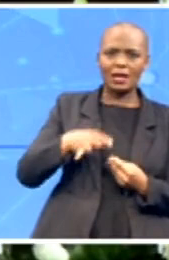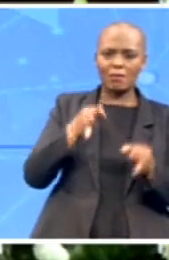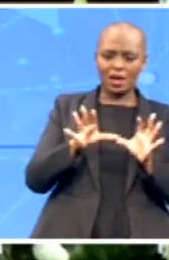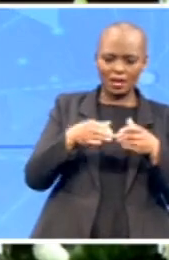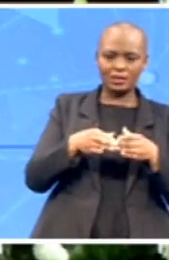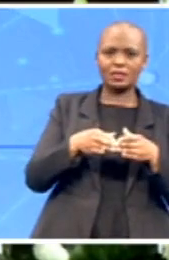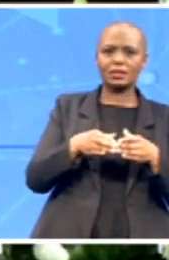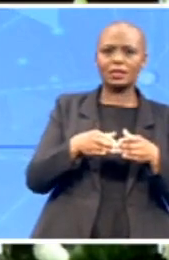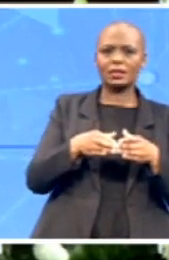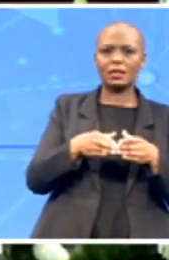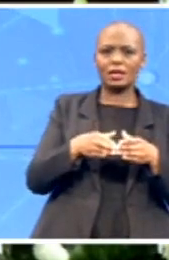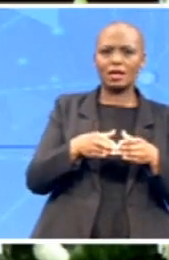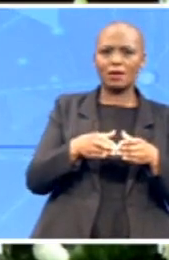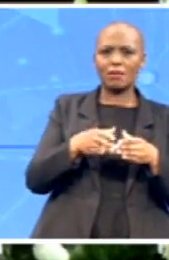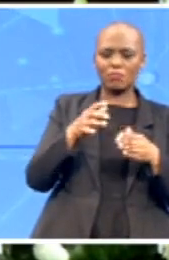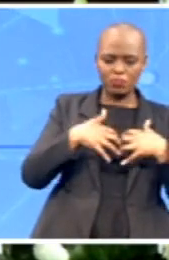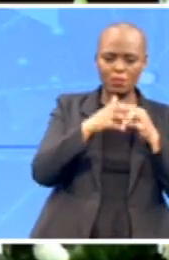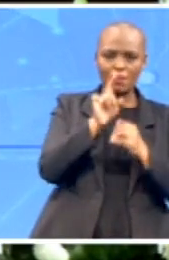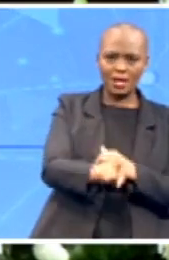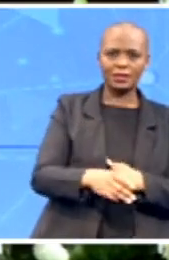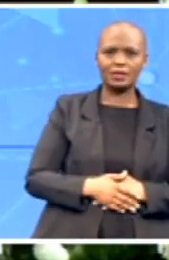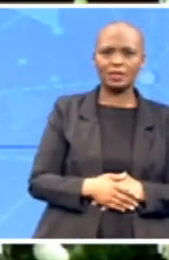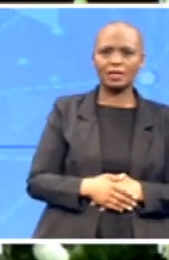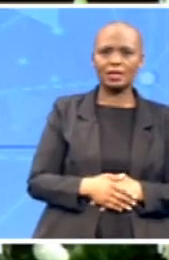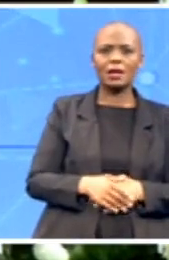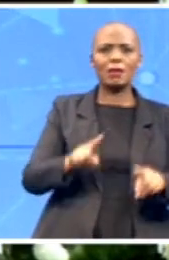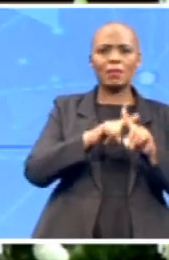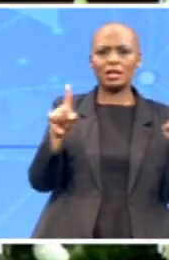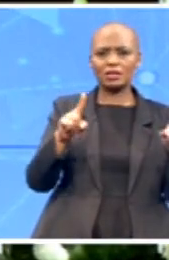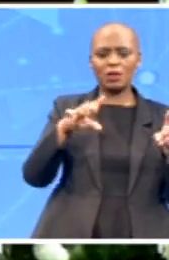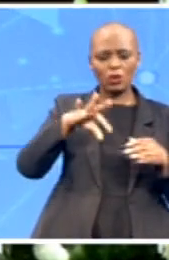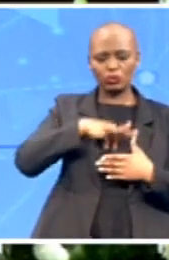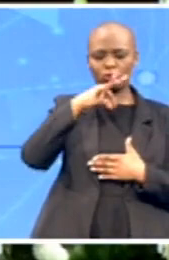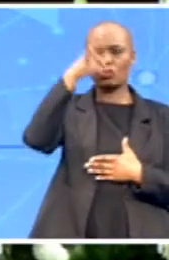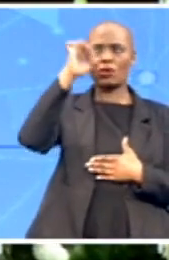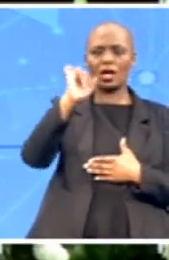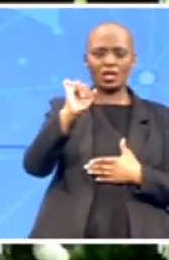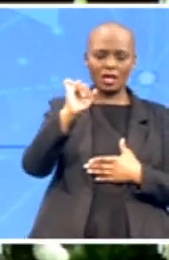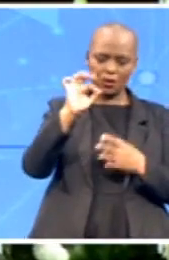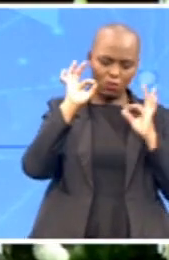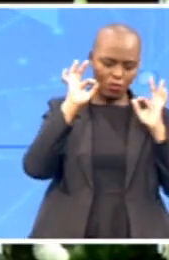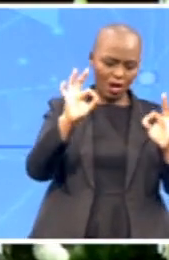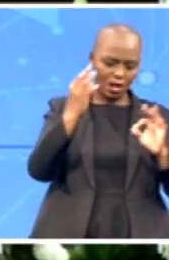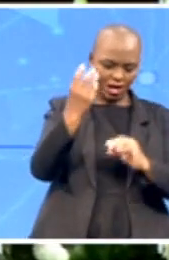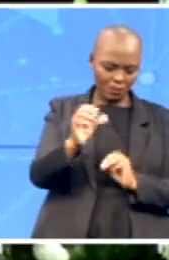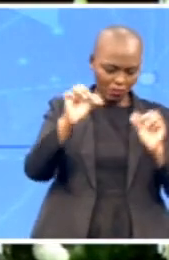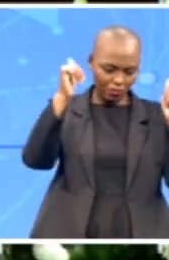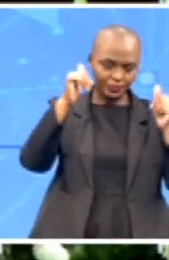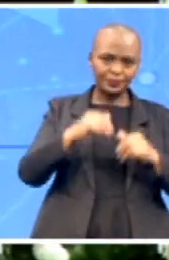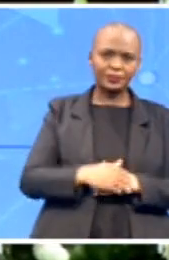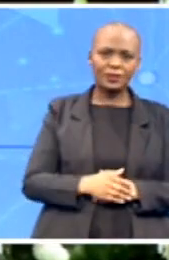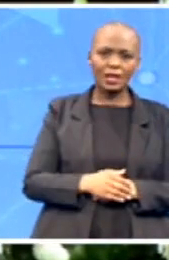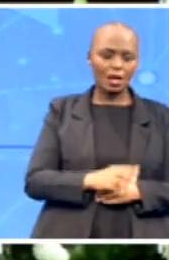Of course, it is well with his soul. Komphela used to help me and Zalikanje. How wonderful that you are being